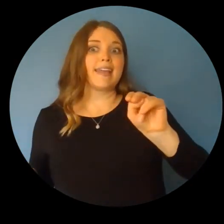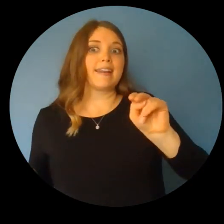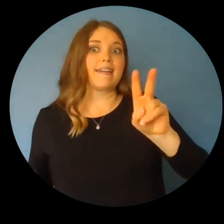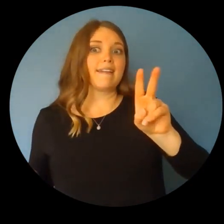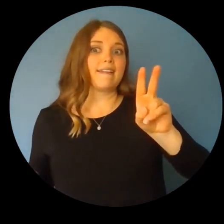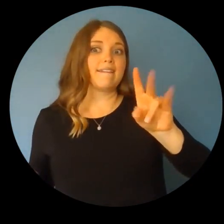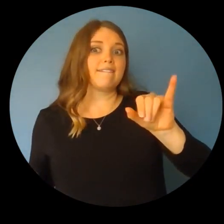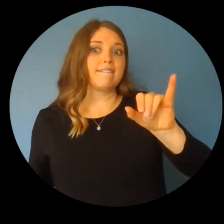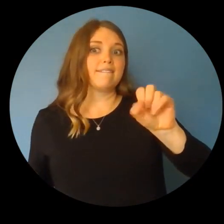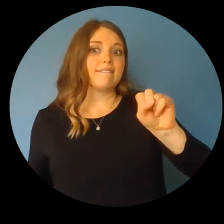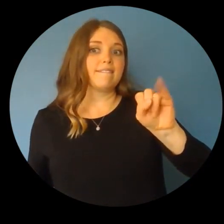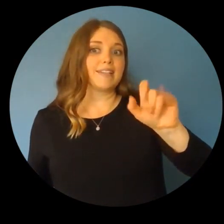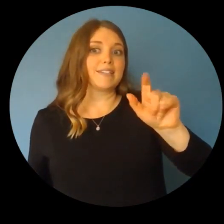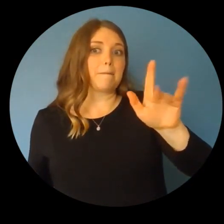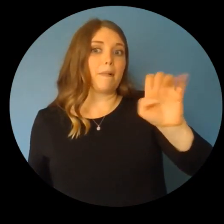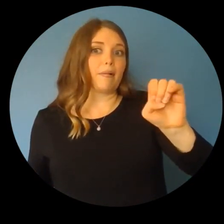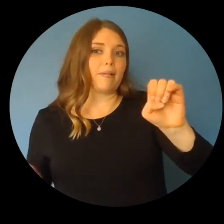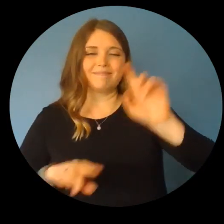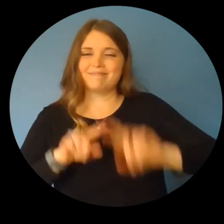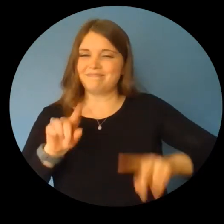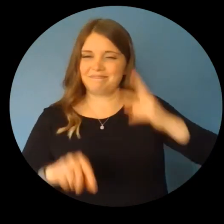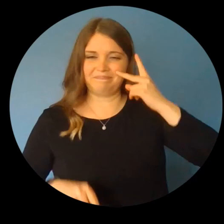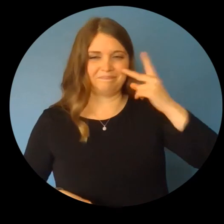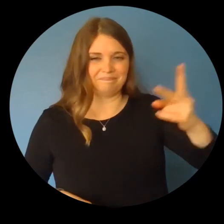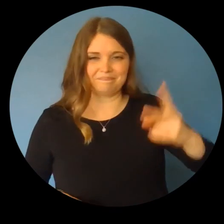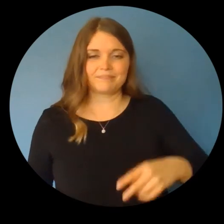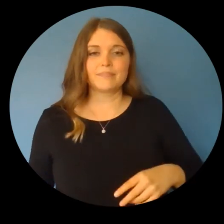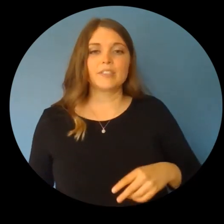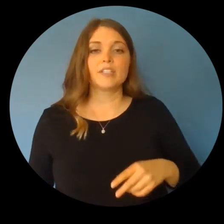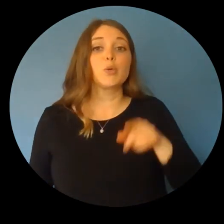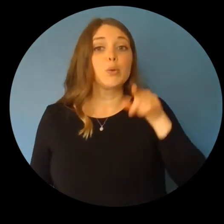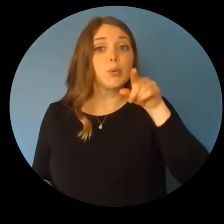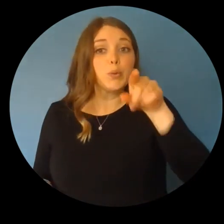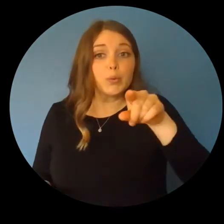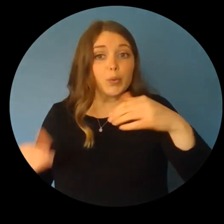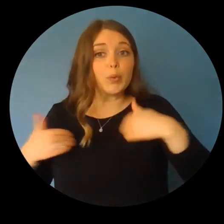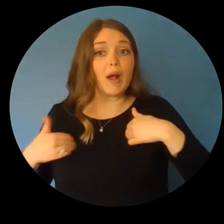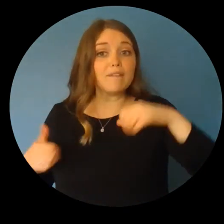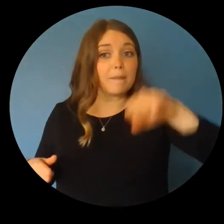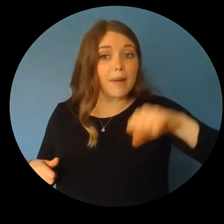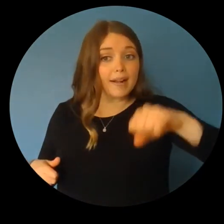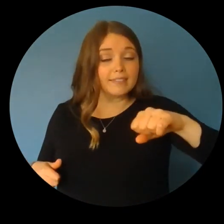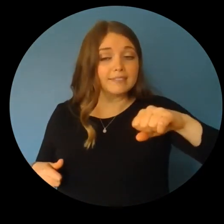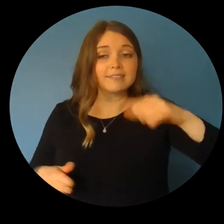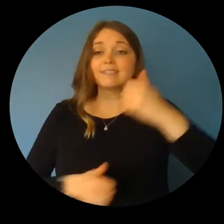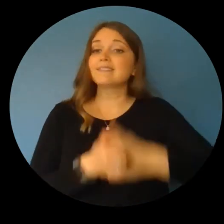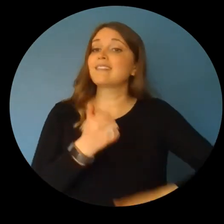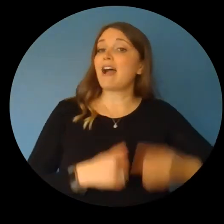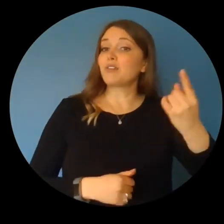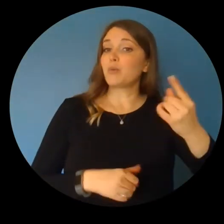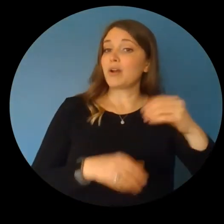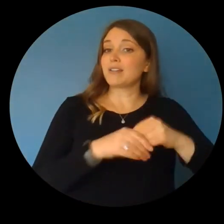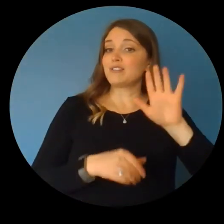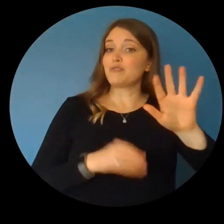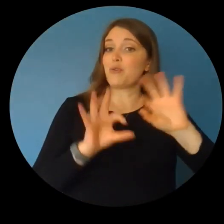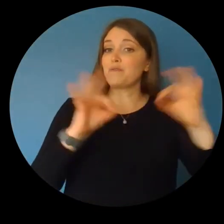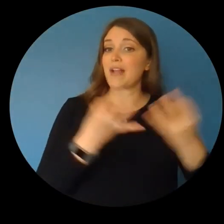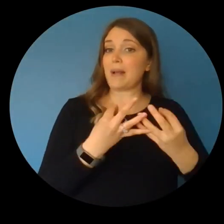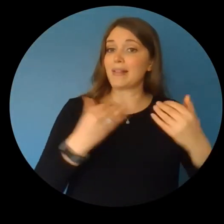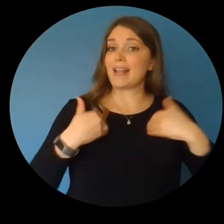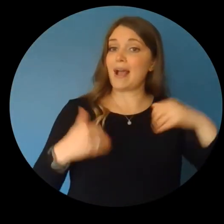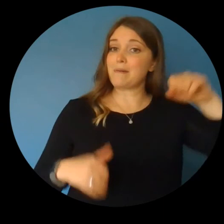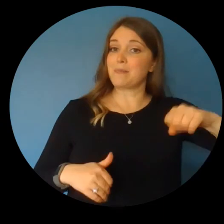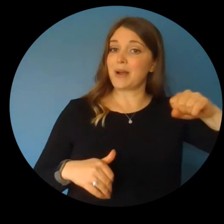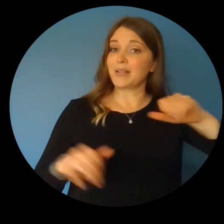why. You have a bucket, and every member of your family has a bucket. Oh, look it,